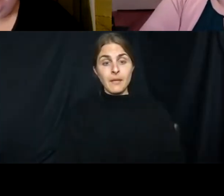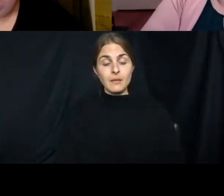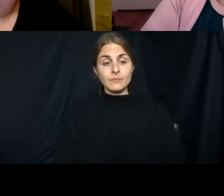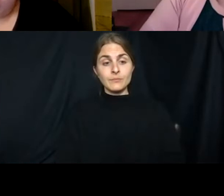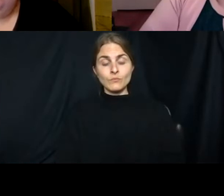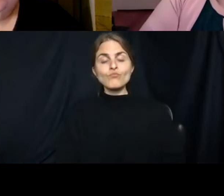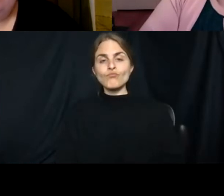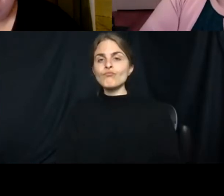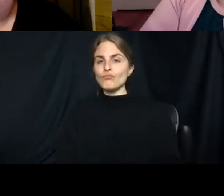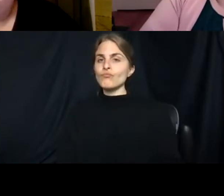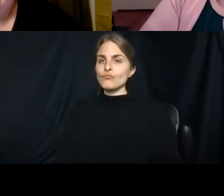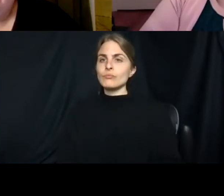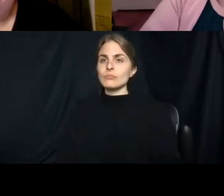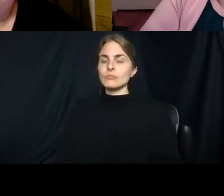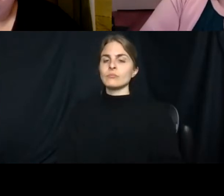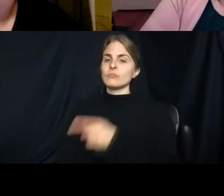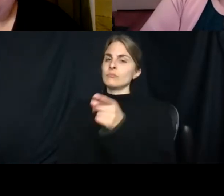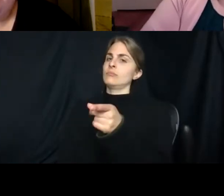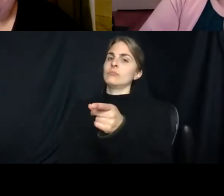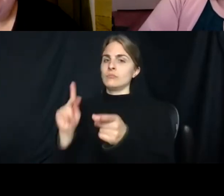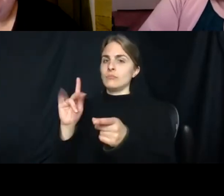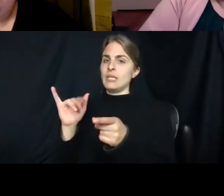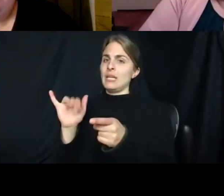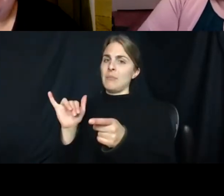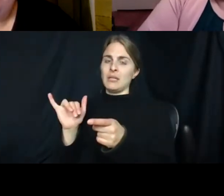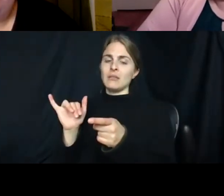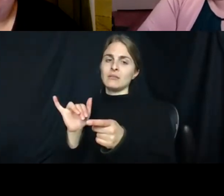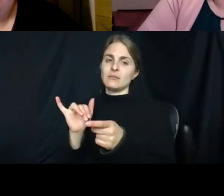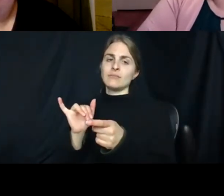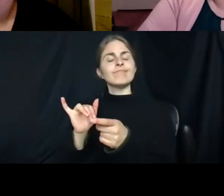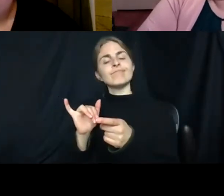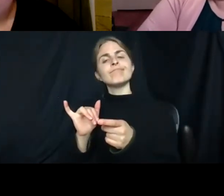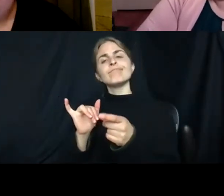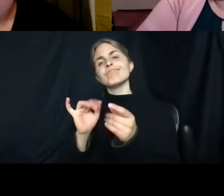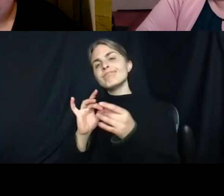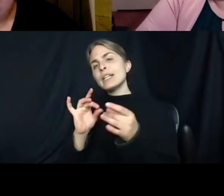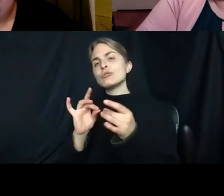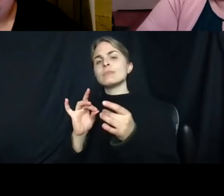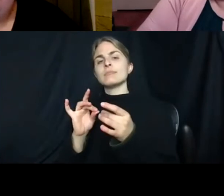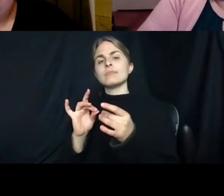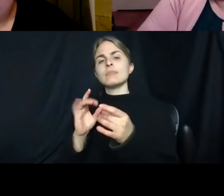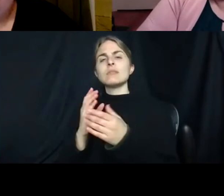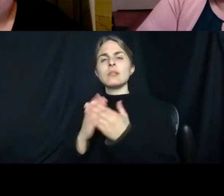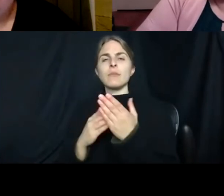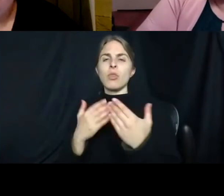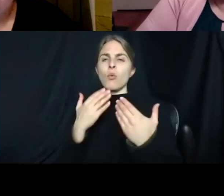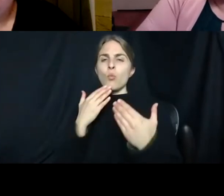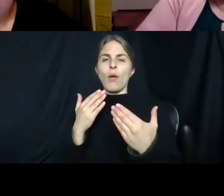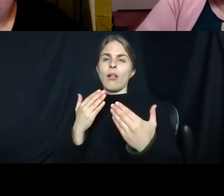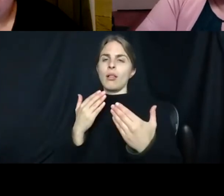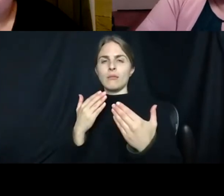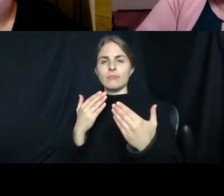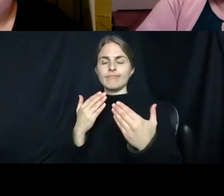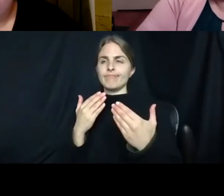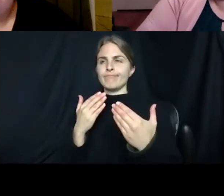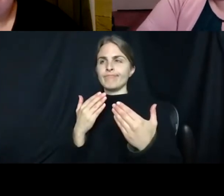Yeah, Kimmie gave a really good review of some of the most well-mentioned forms of disparities. I think